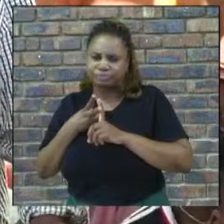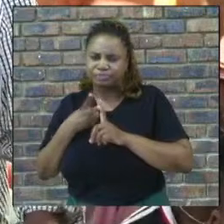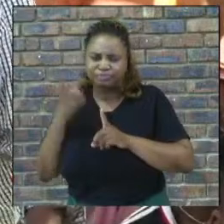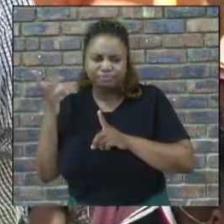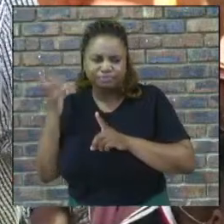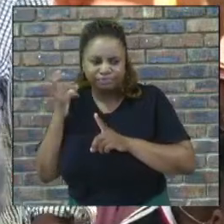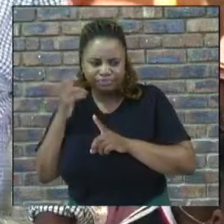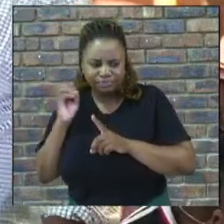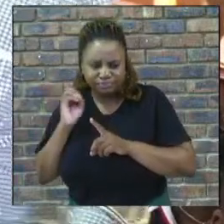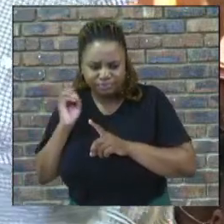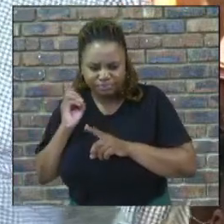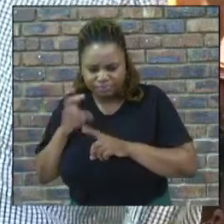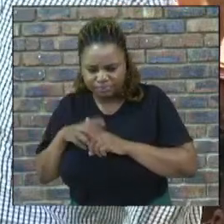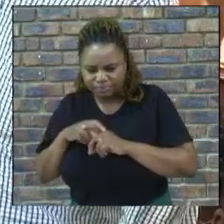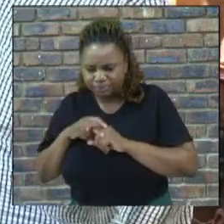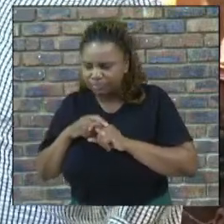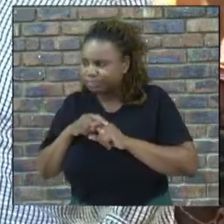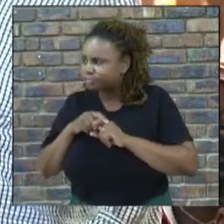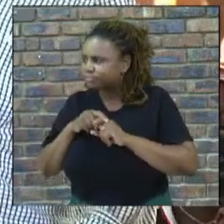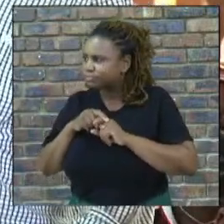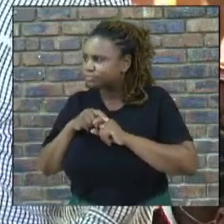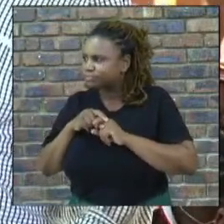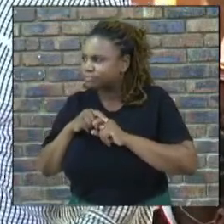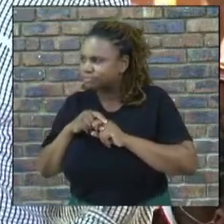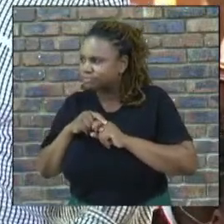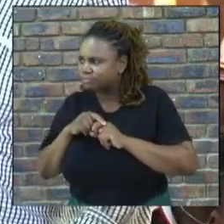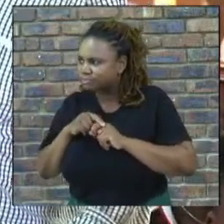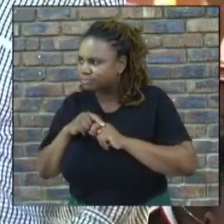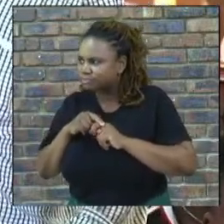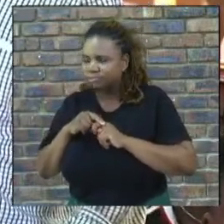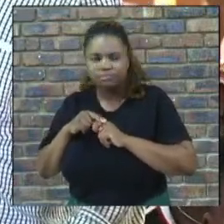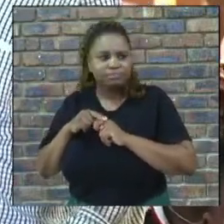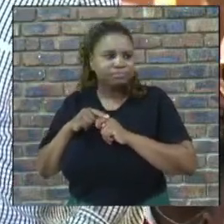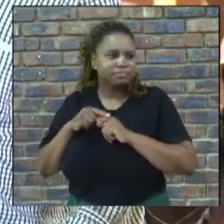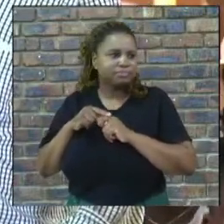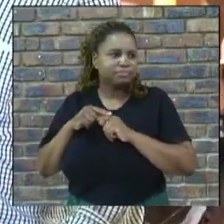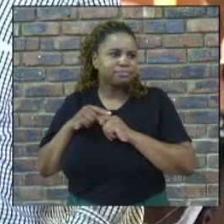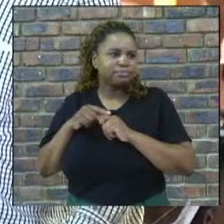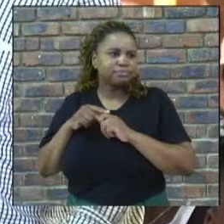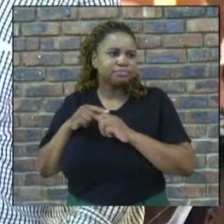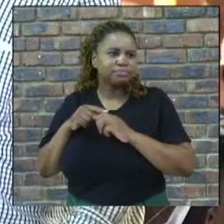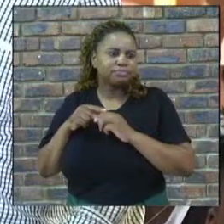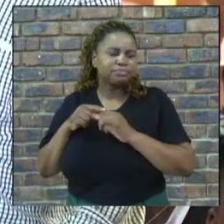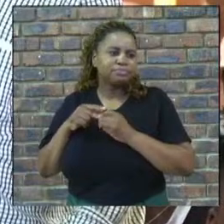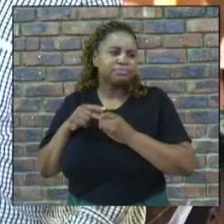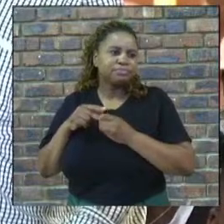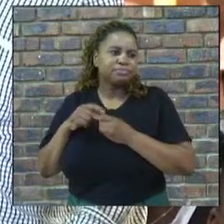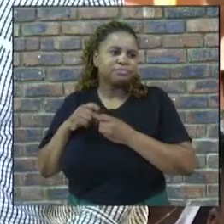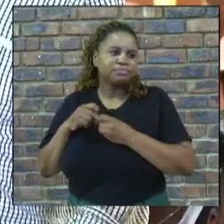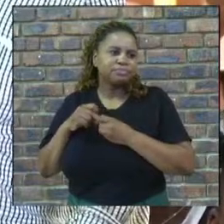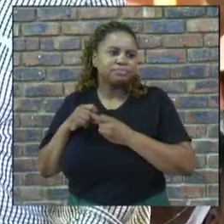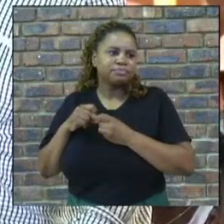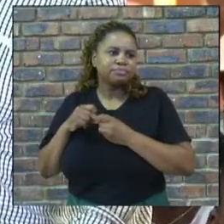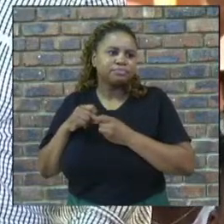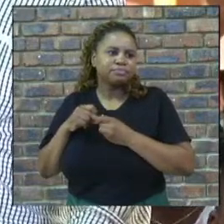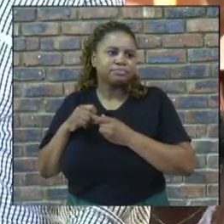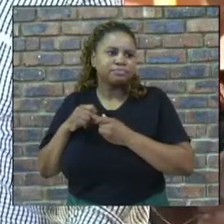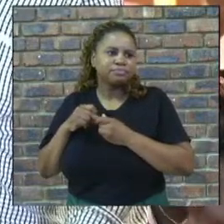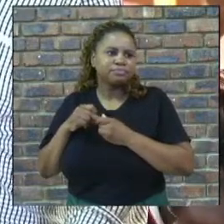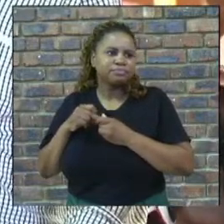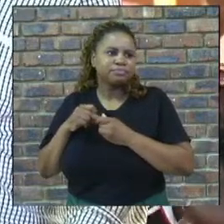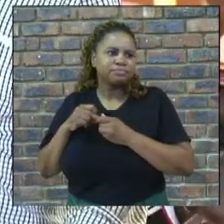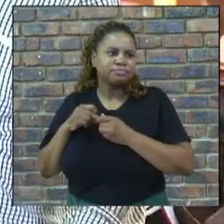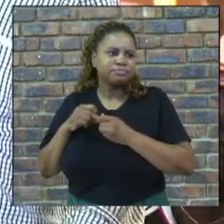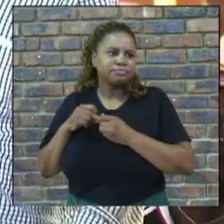ba South Africans. Wa itse re batla o etseng Daddy? Ha o re ne ke apply tse funding because re